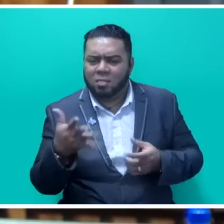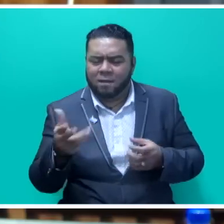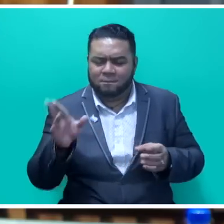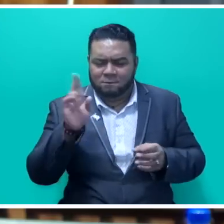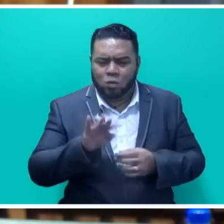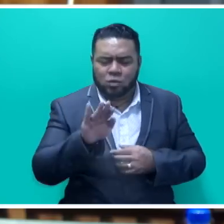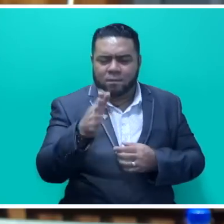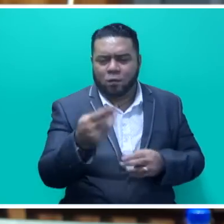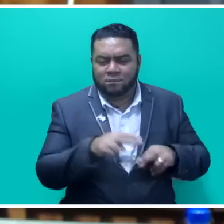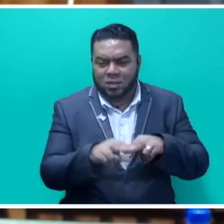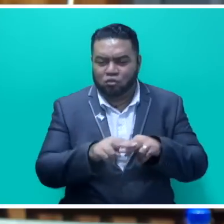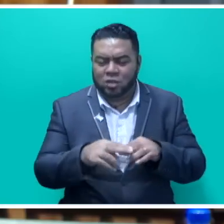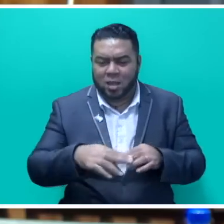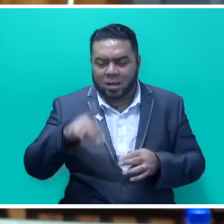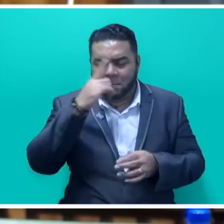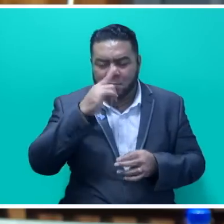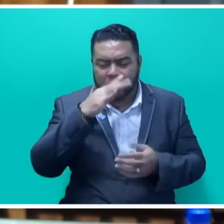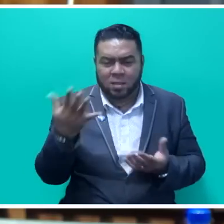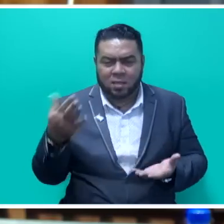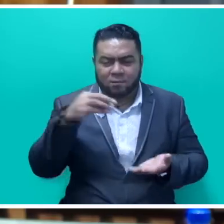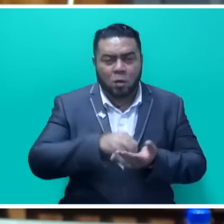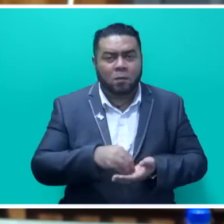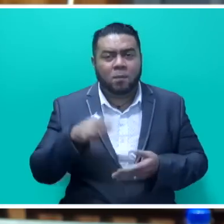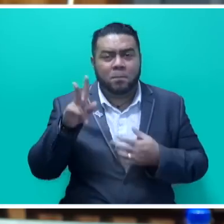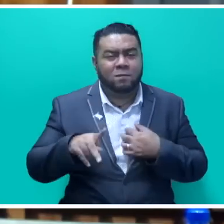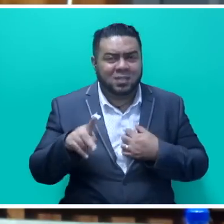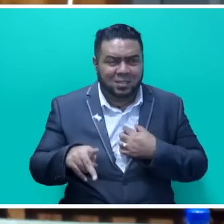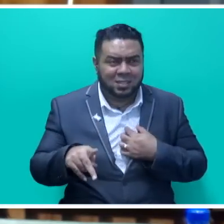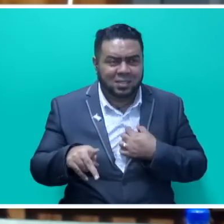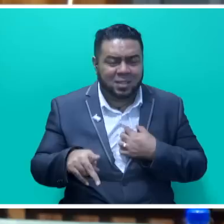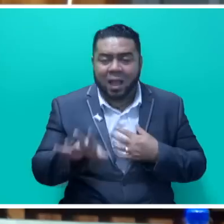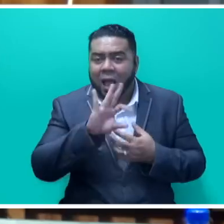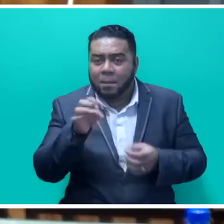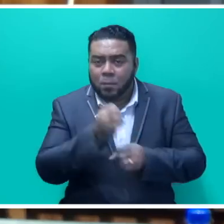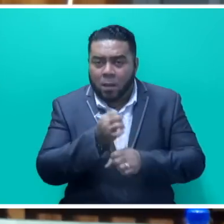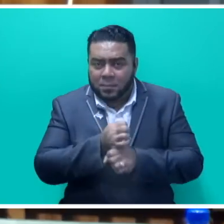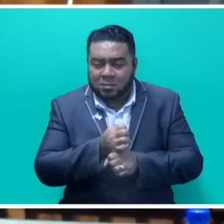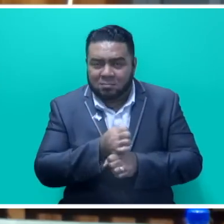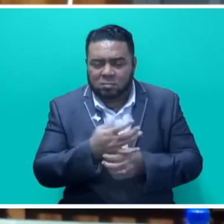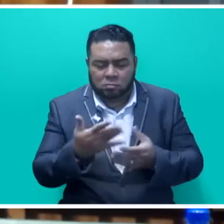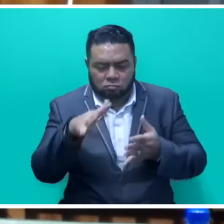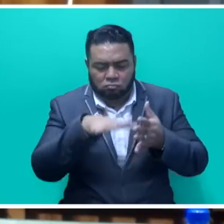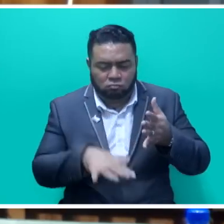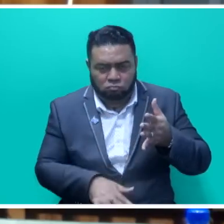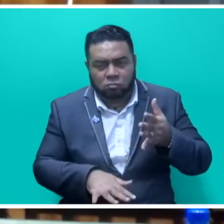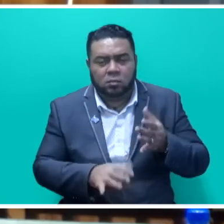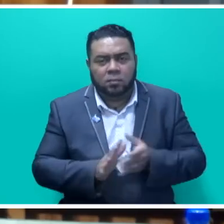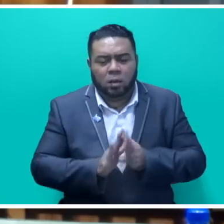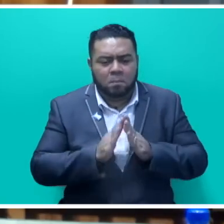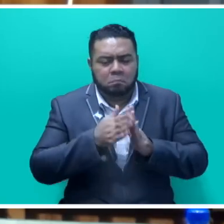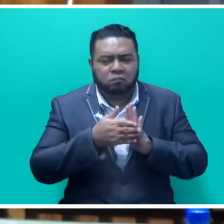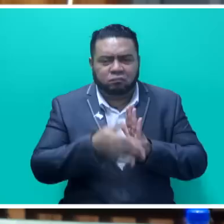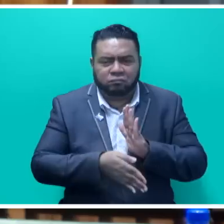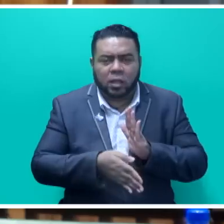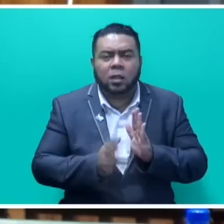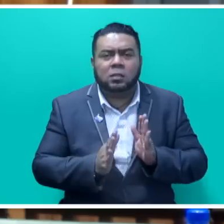citizens in the form of poverty, unemployment, state of decay of our public